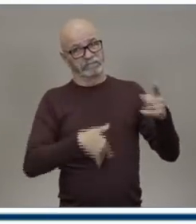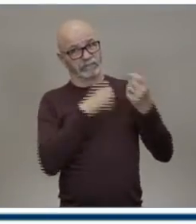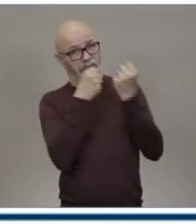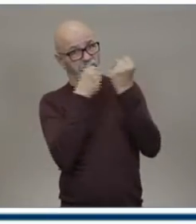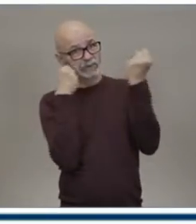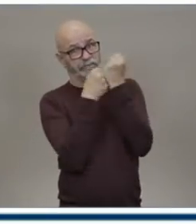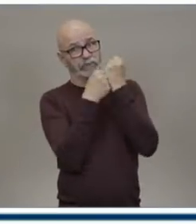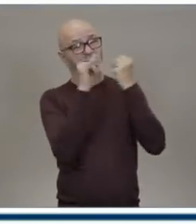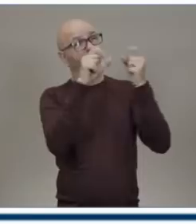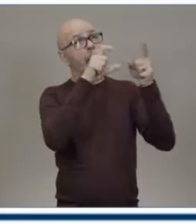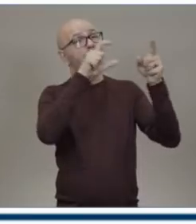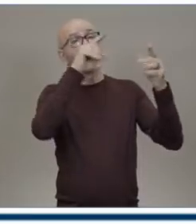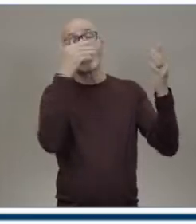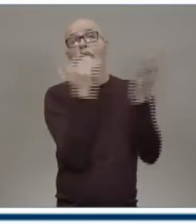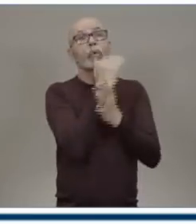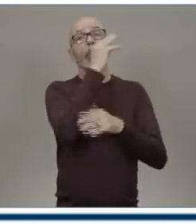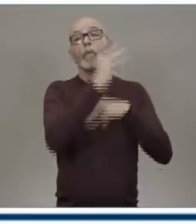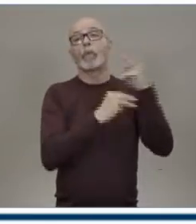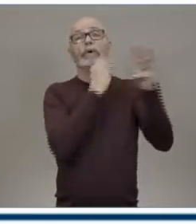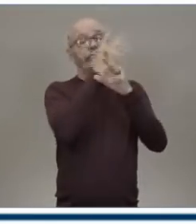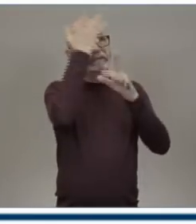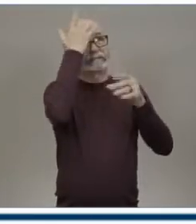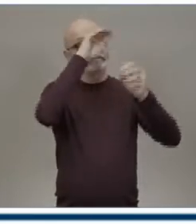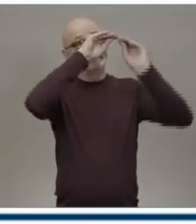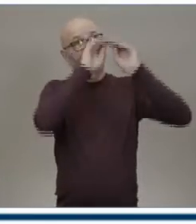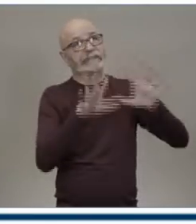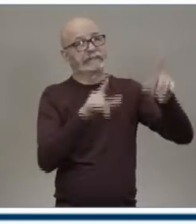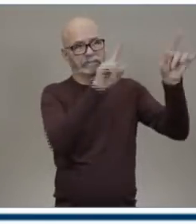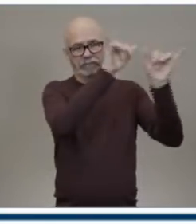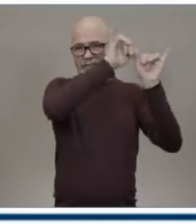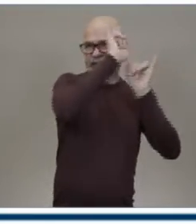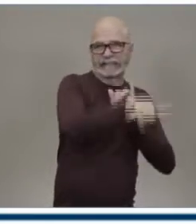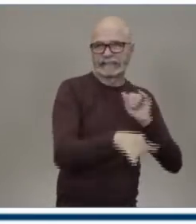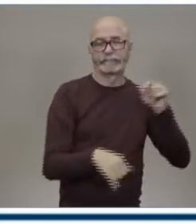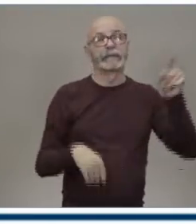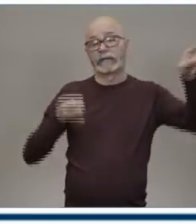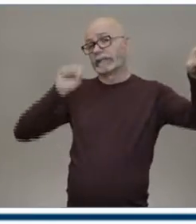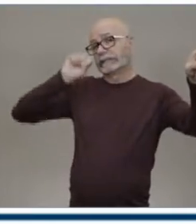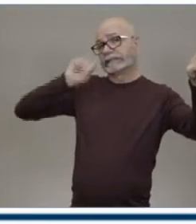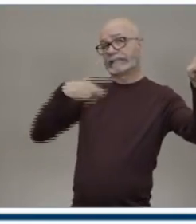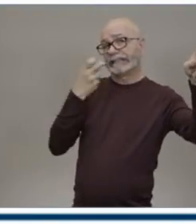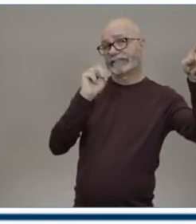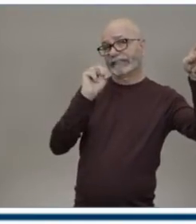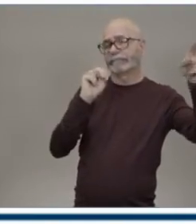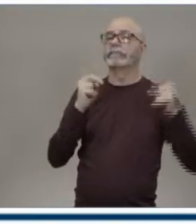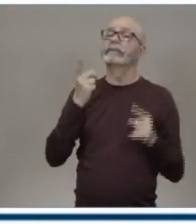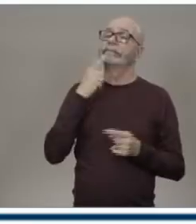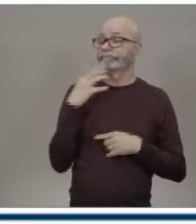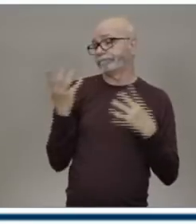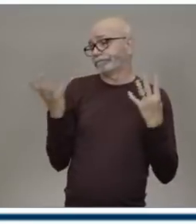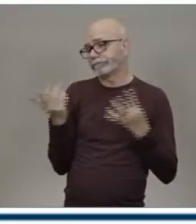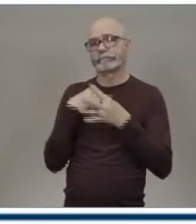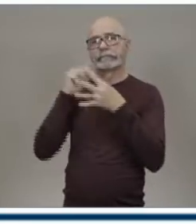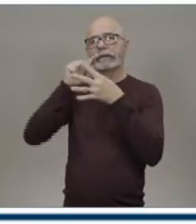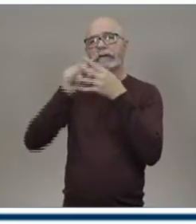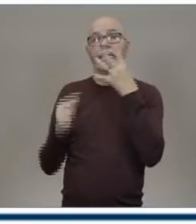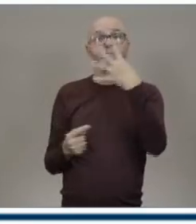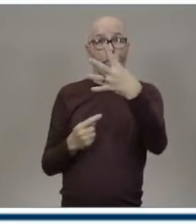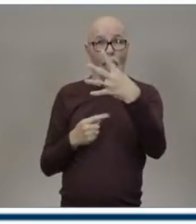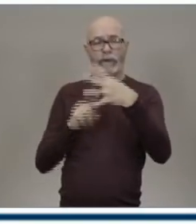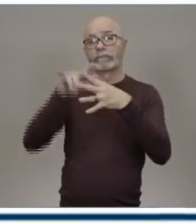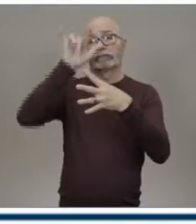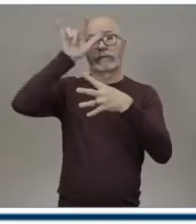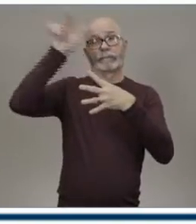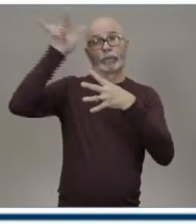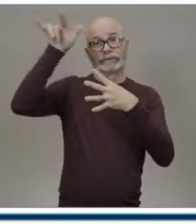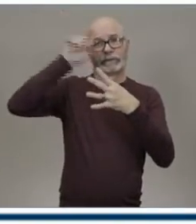arisen. Well, as you know, international travels come through 4 airports in our country. One is in Montreal, one in Toronto.